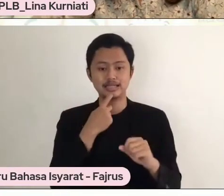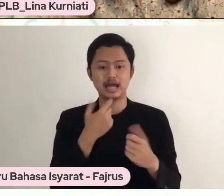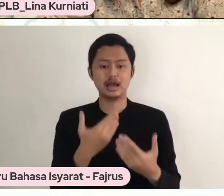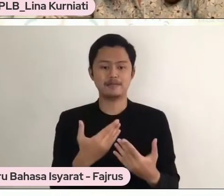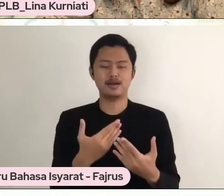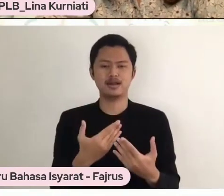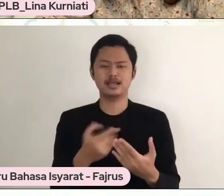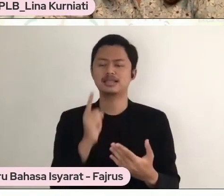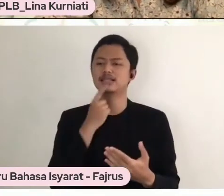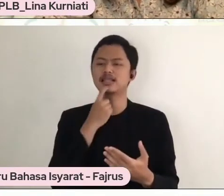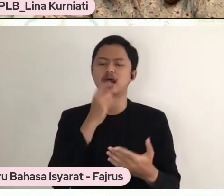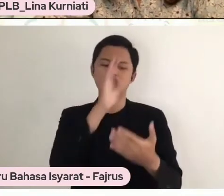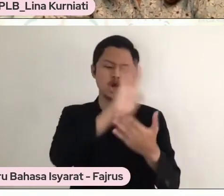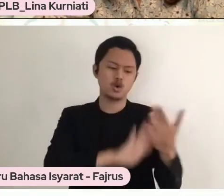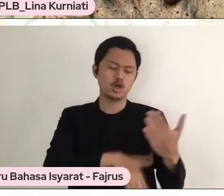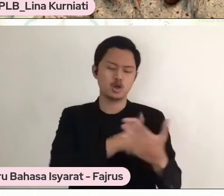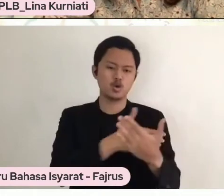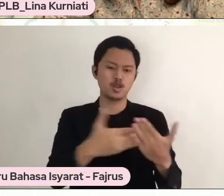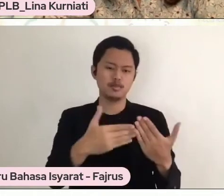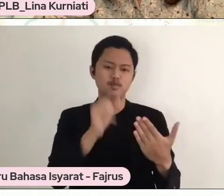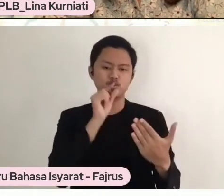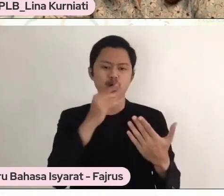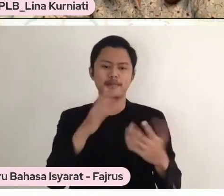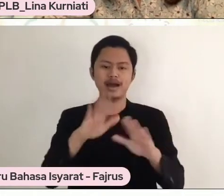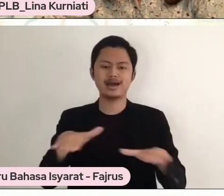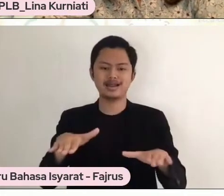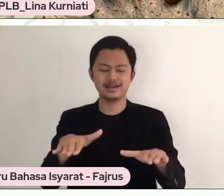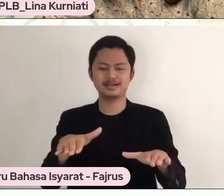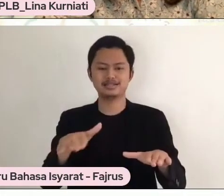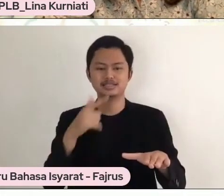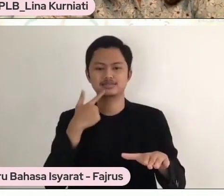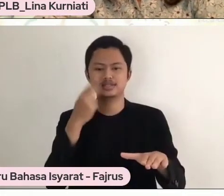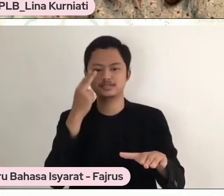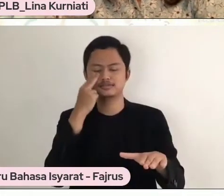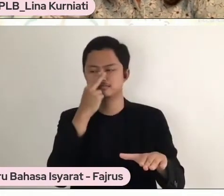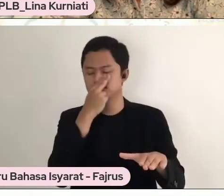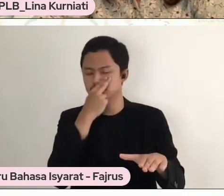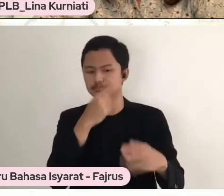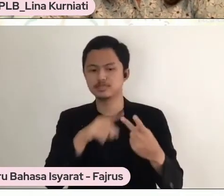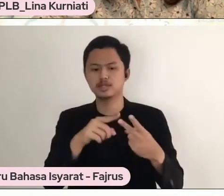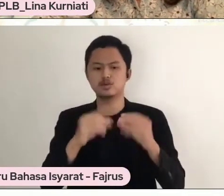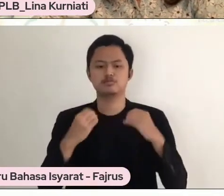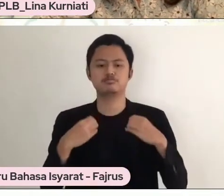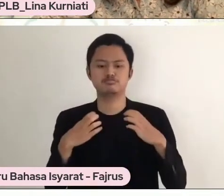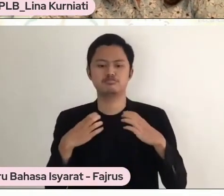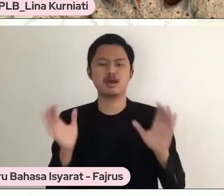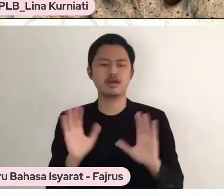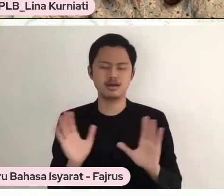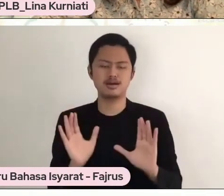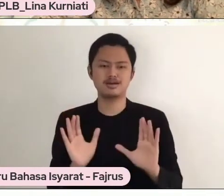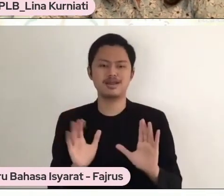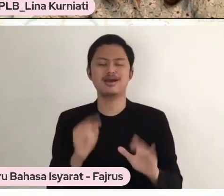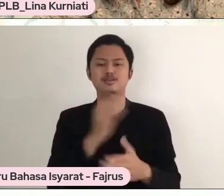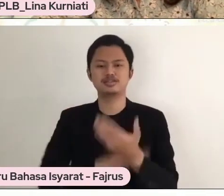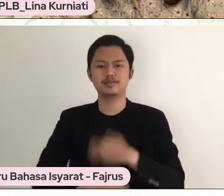curriculum for children with visual impairment and multiple disabilities.